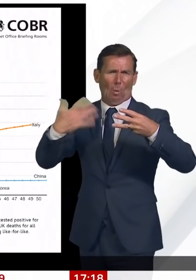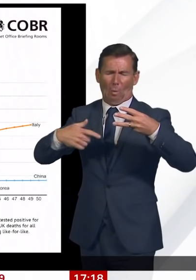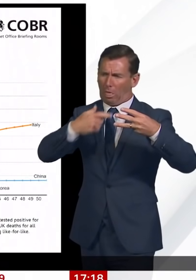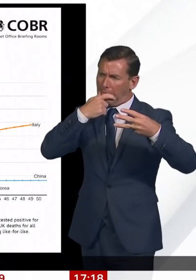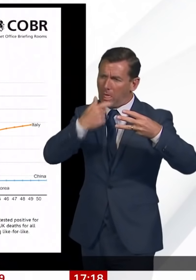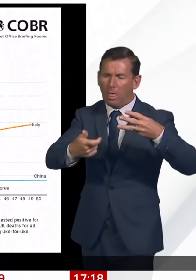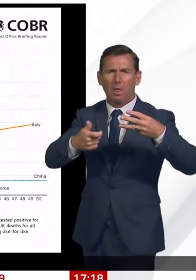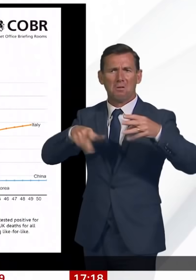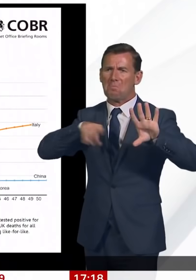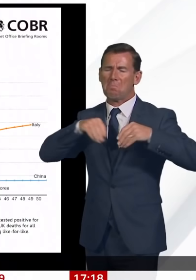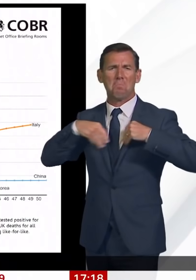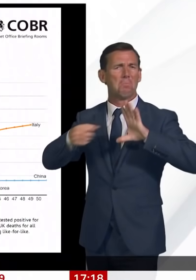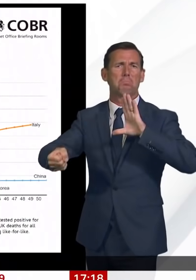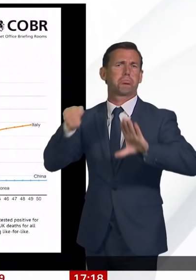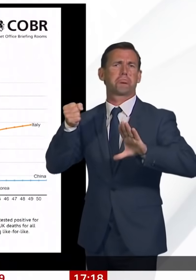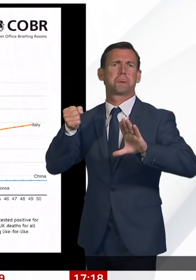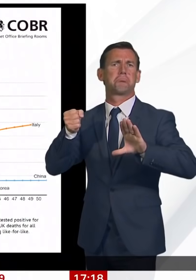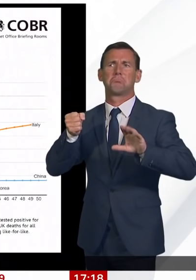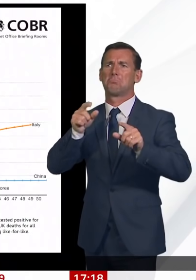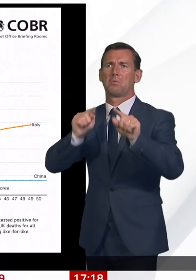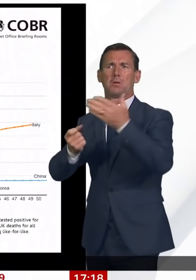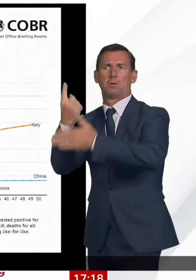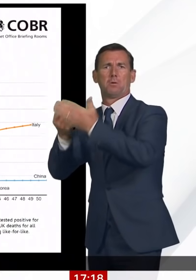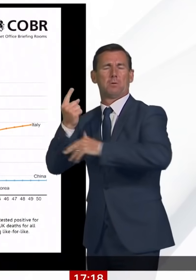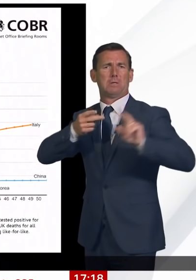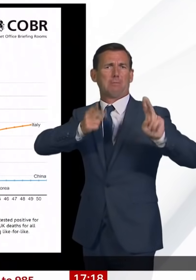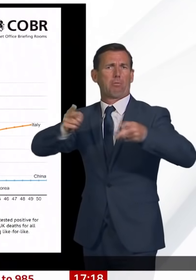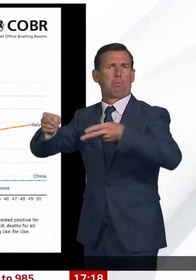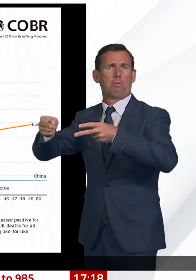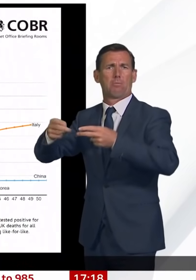low rates of death. On the slide, if you look